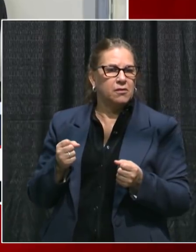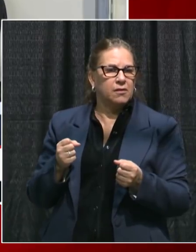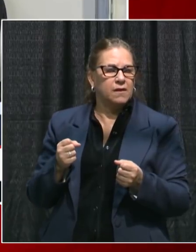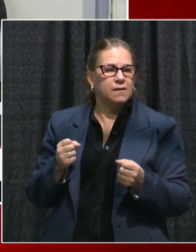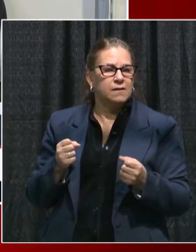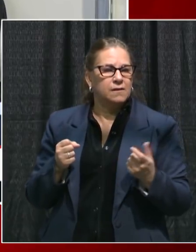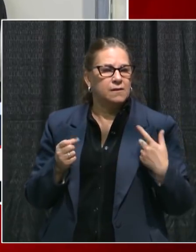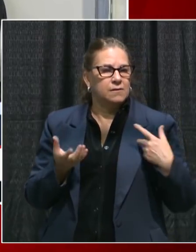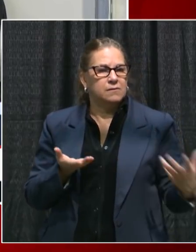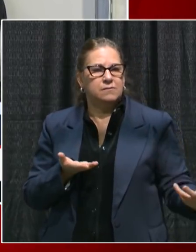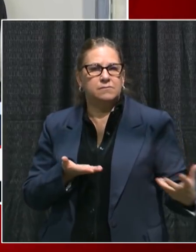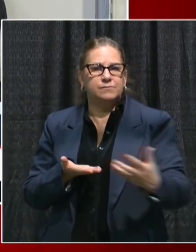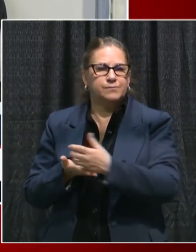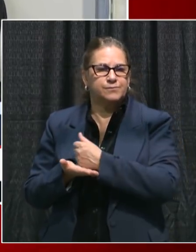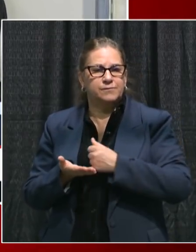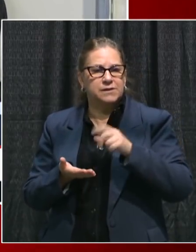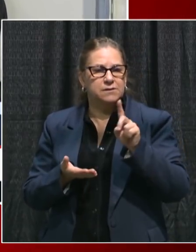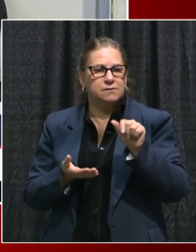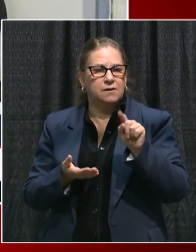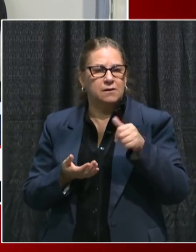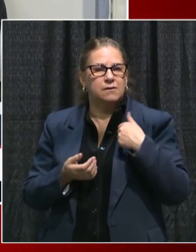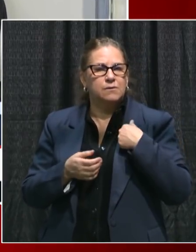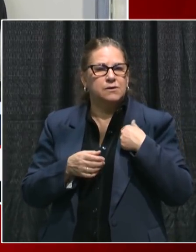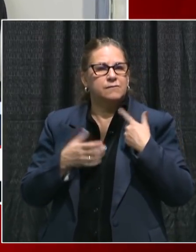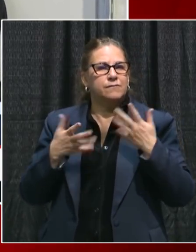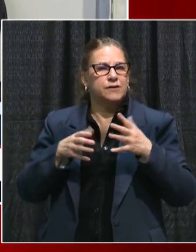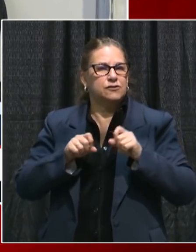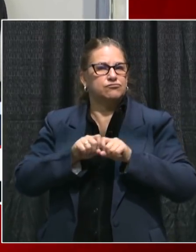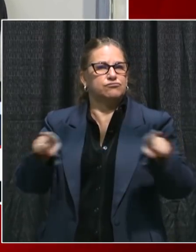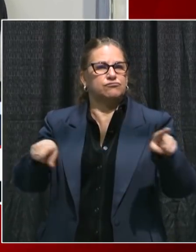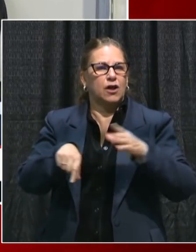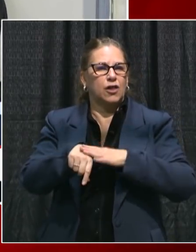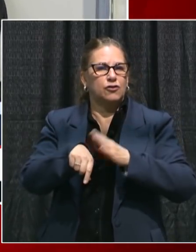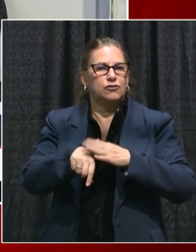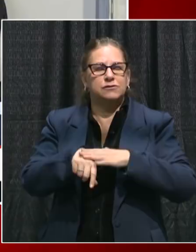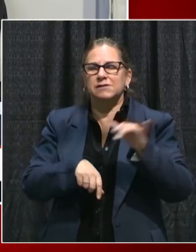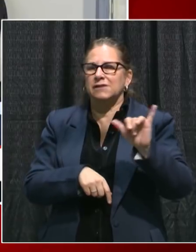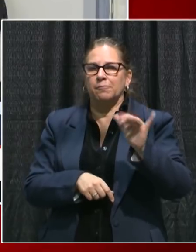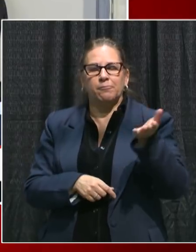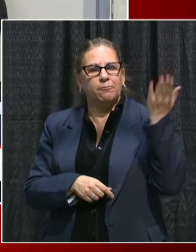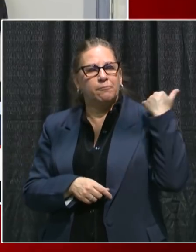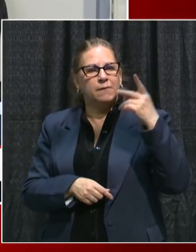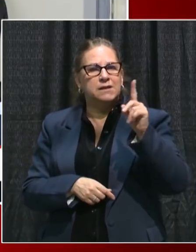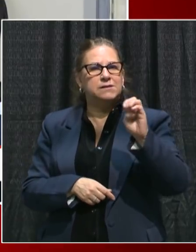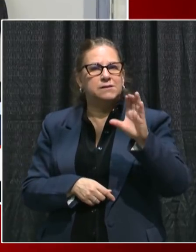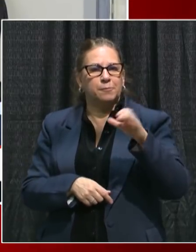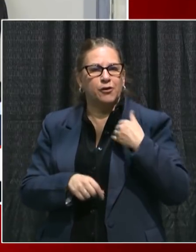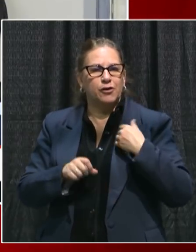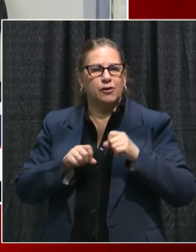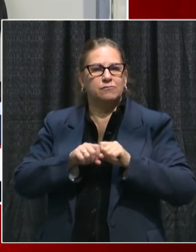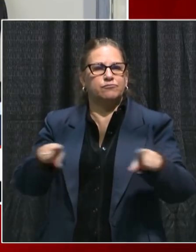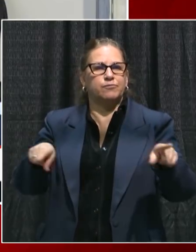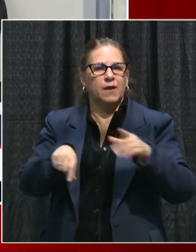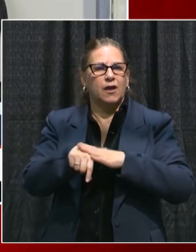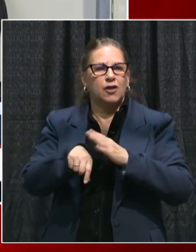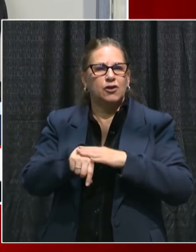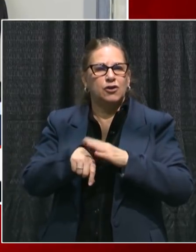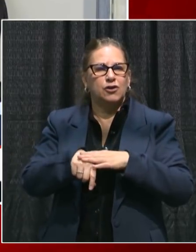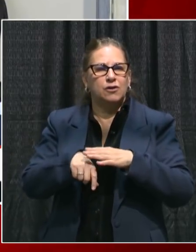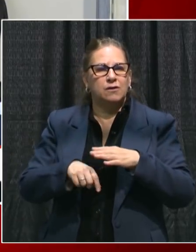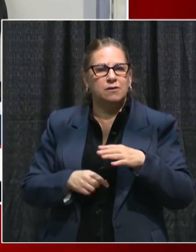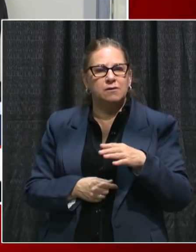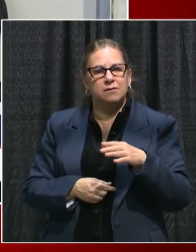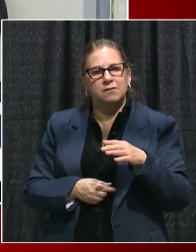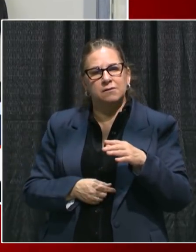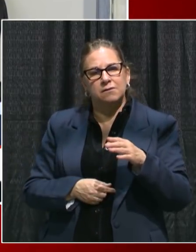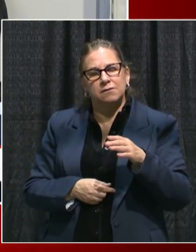in December when we were seeing pneumonias of atypical etiology before SARS-CoV-2 or COVID-19 even